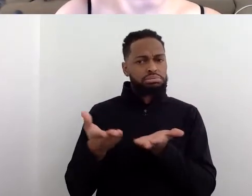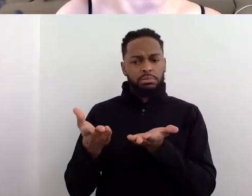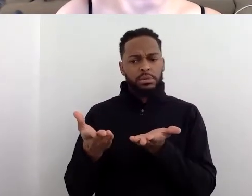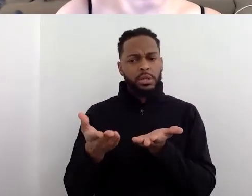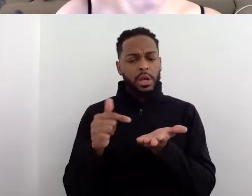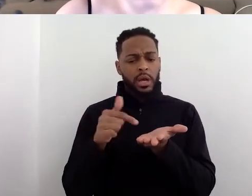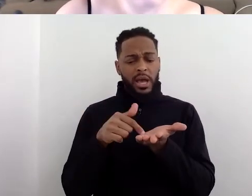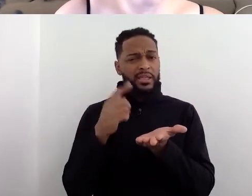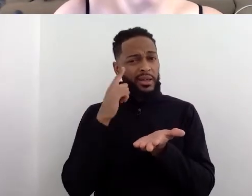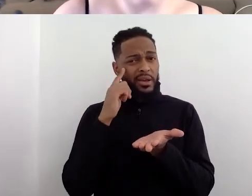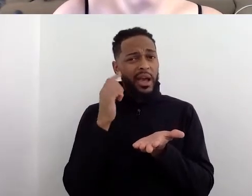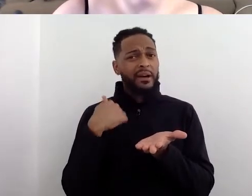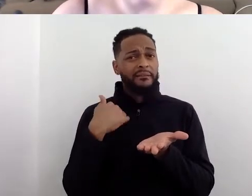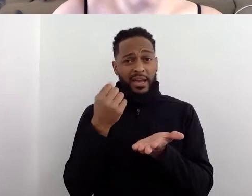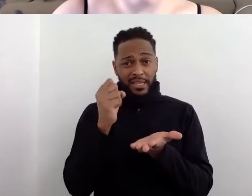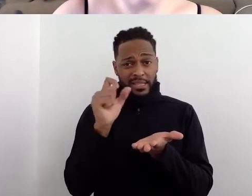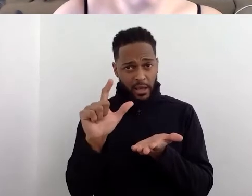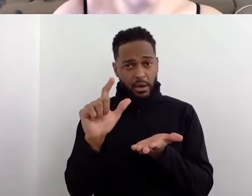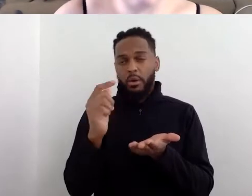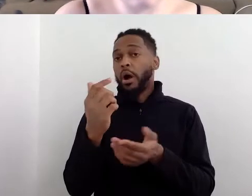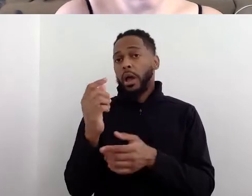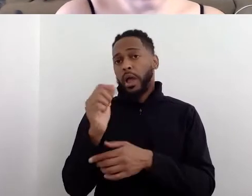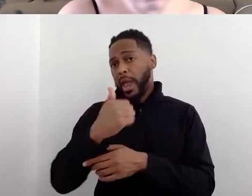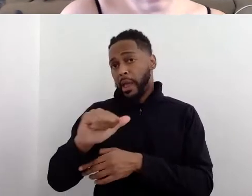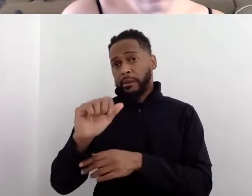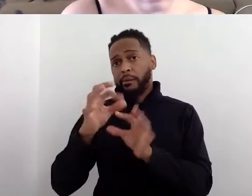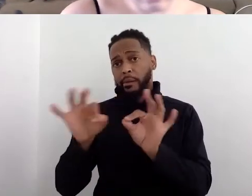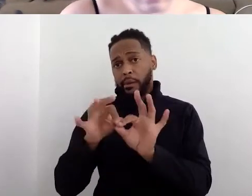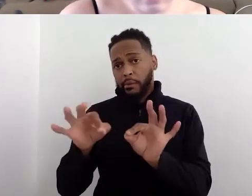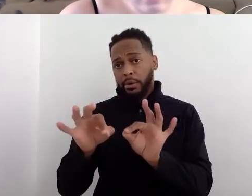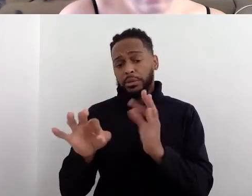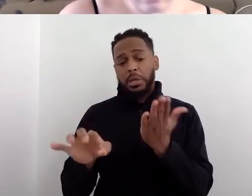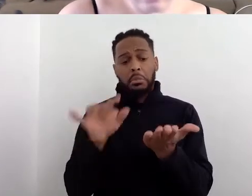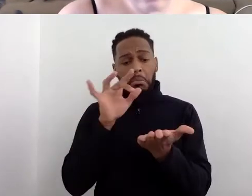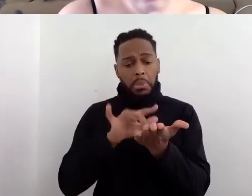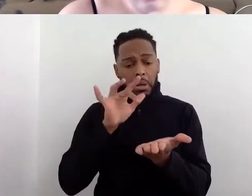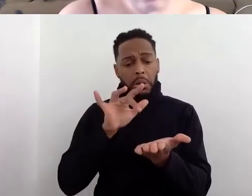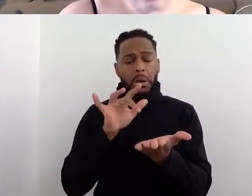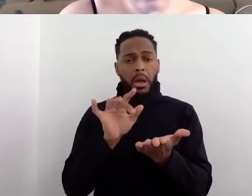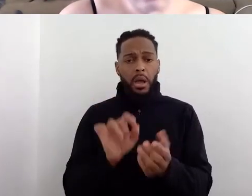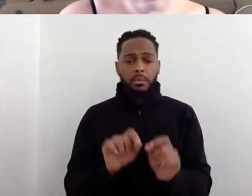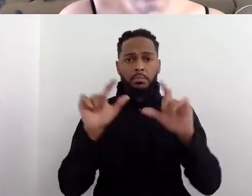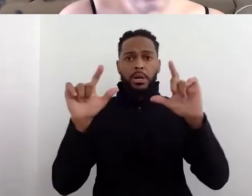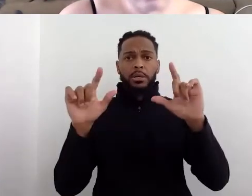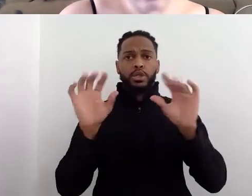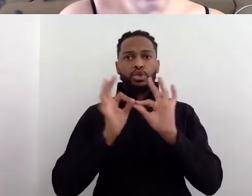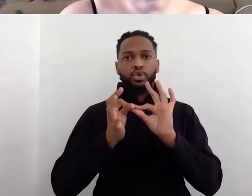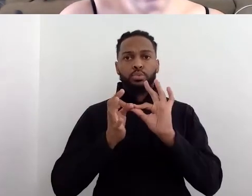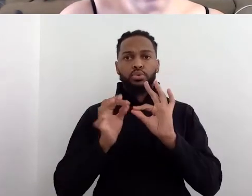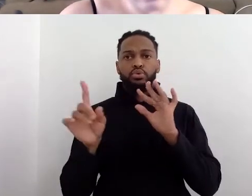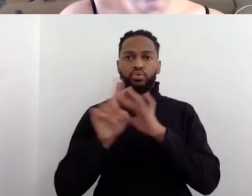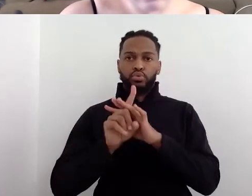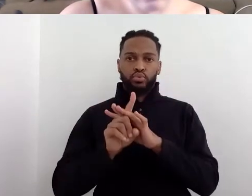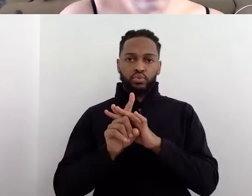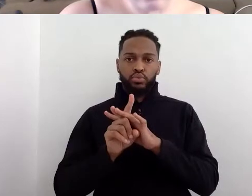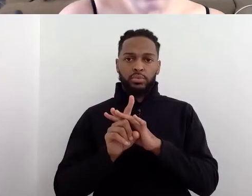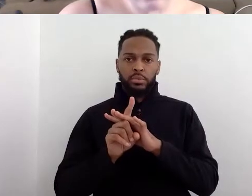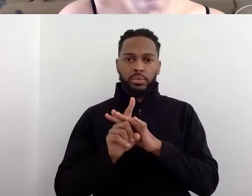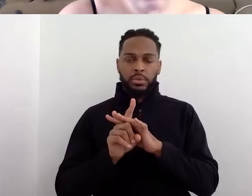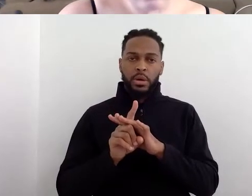you want, and the little interpreter comes up. So that should be doable. I mean, in an ideal world, somebody would know you're